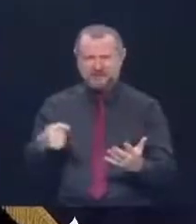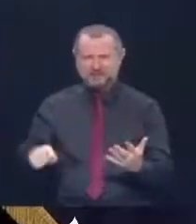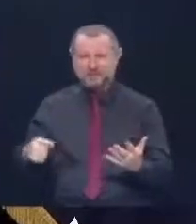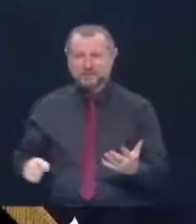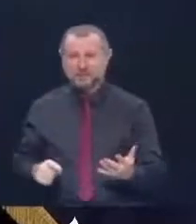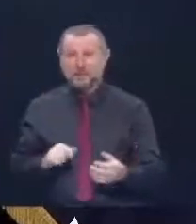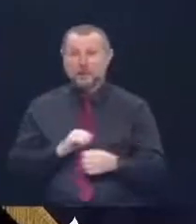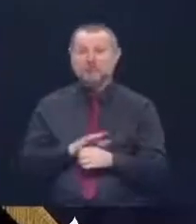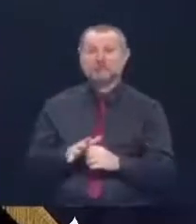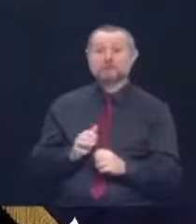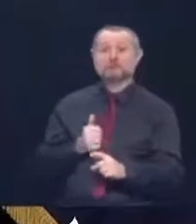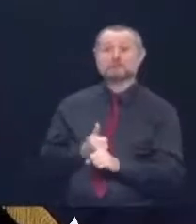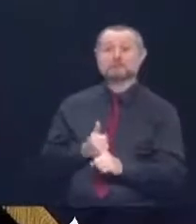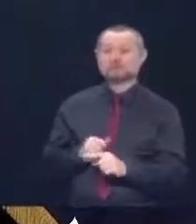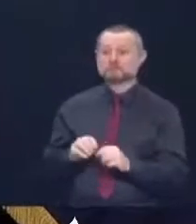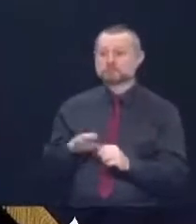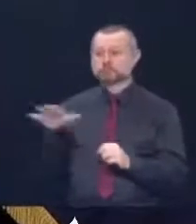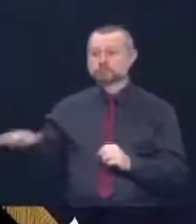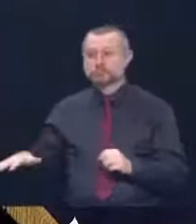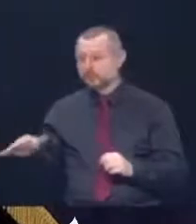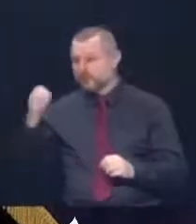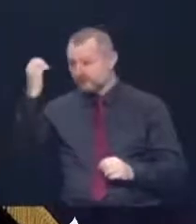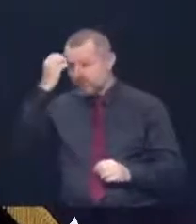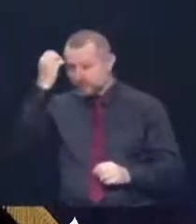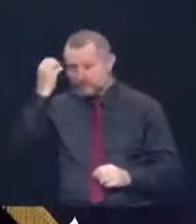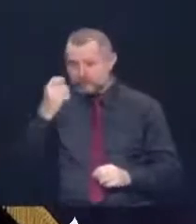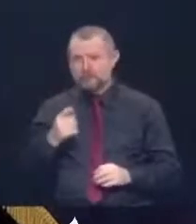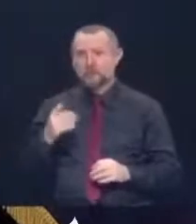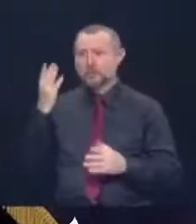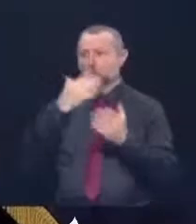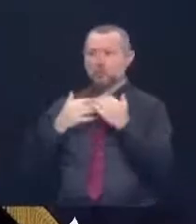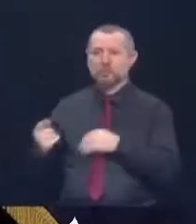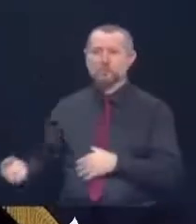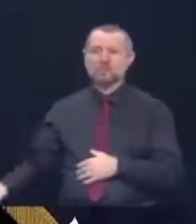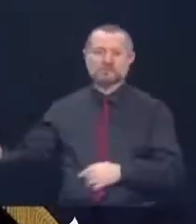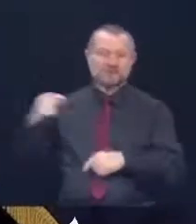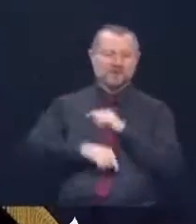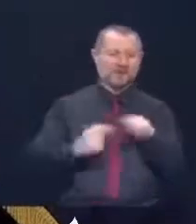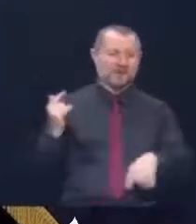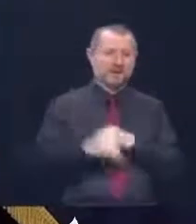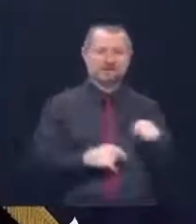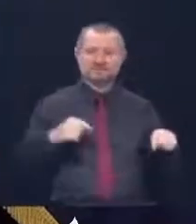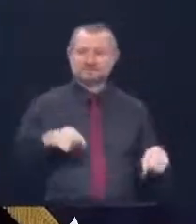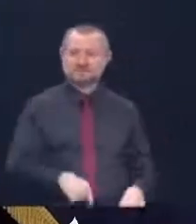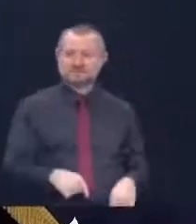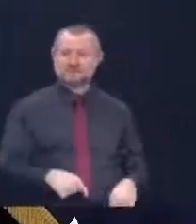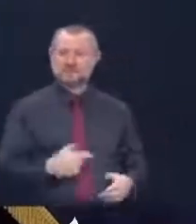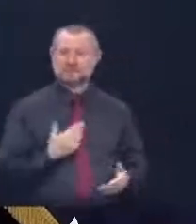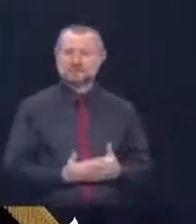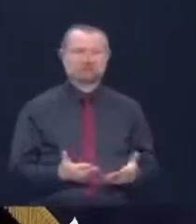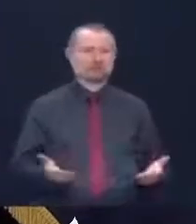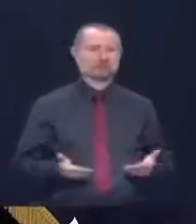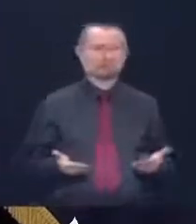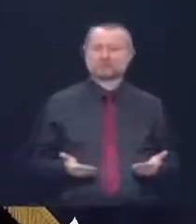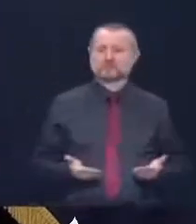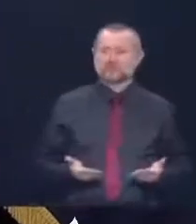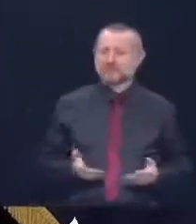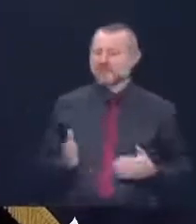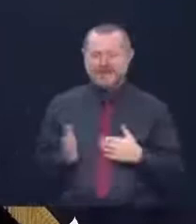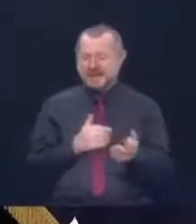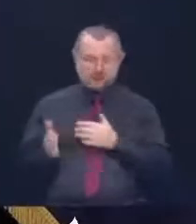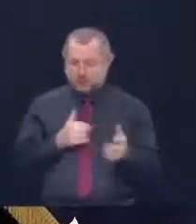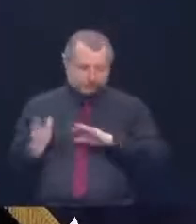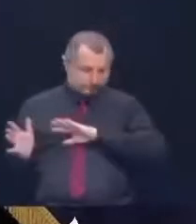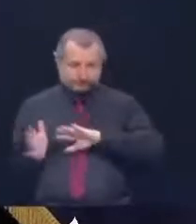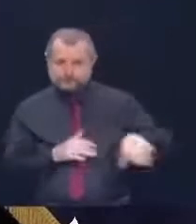3 months, nobody knows it, and comes here from Europe for 3 months. Anyway, so it